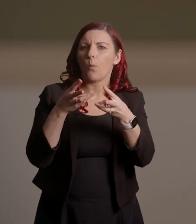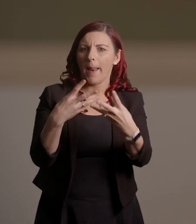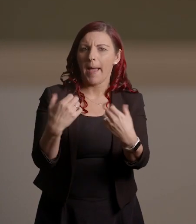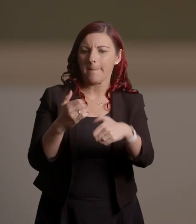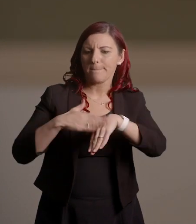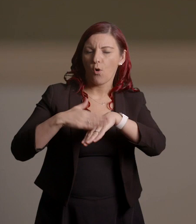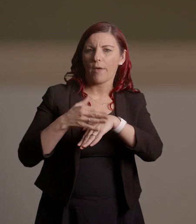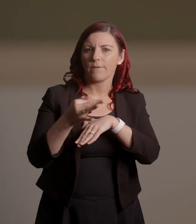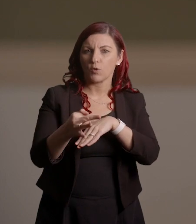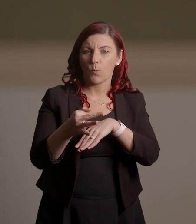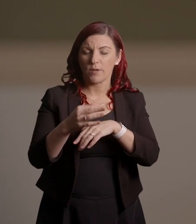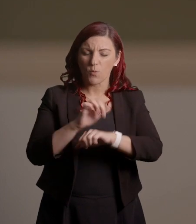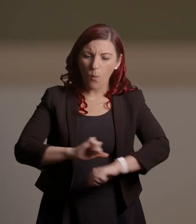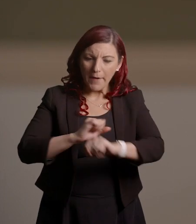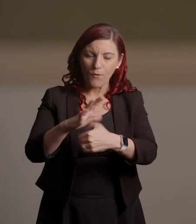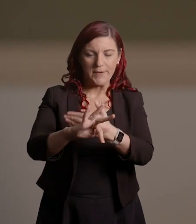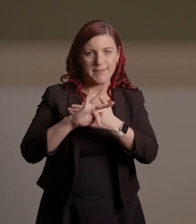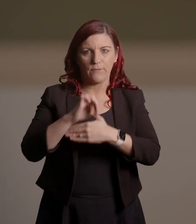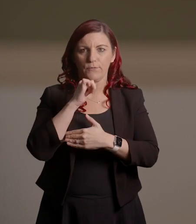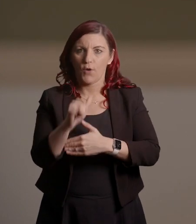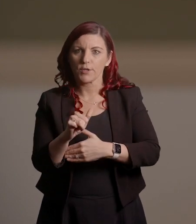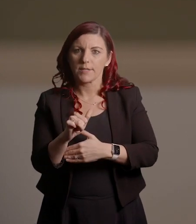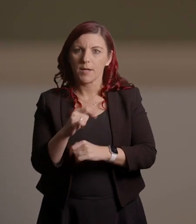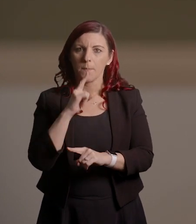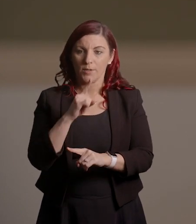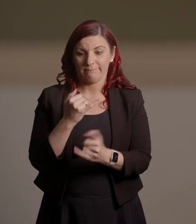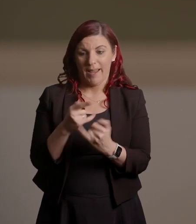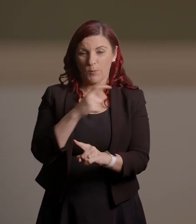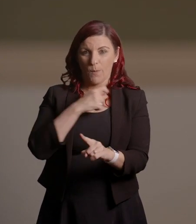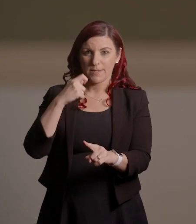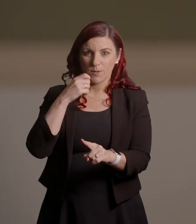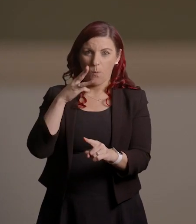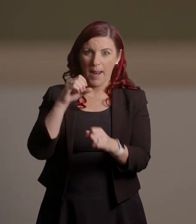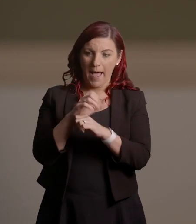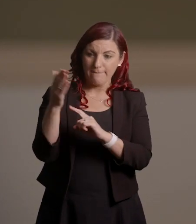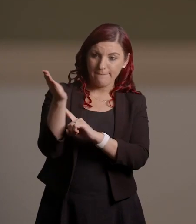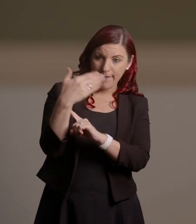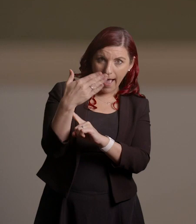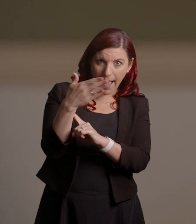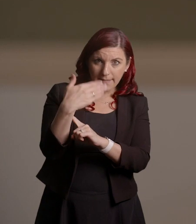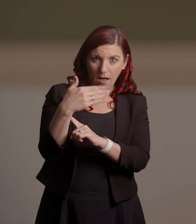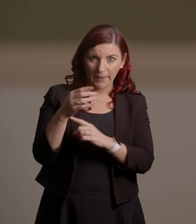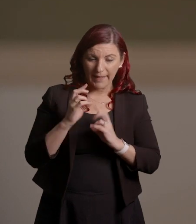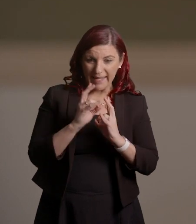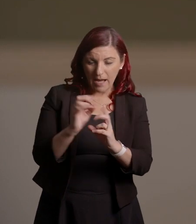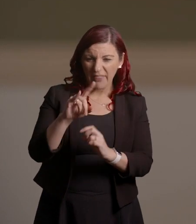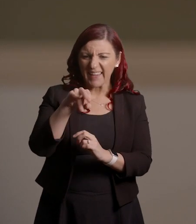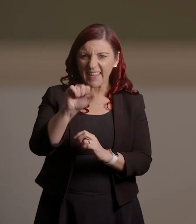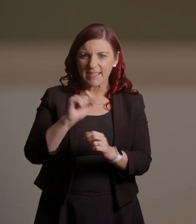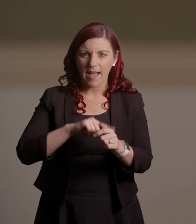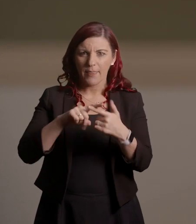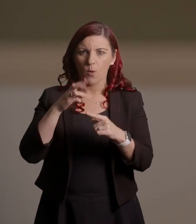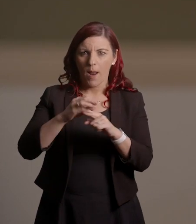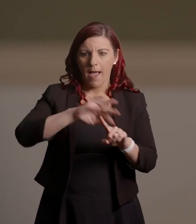future, so there will be celebrations once it is safe to do so. But as you said there will be flags on the bridge, along